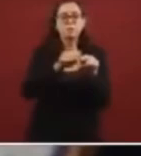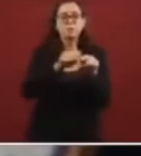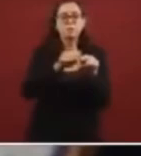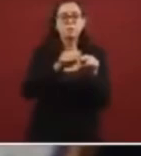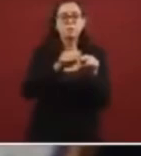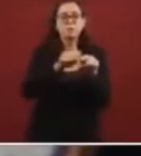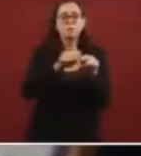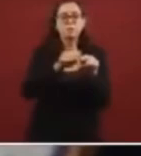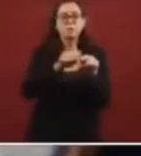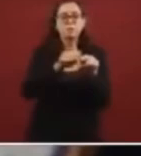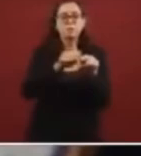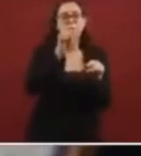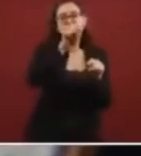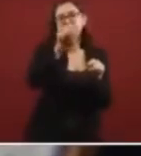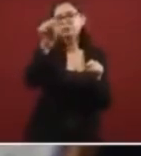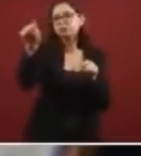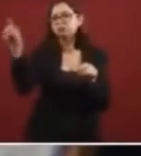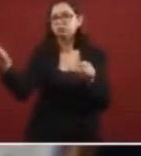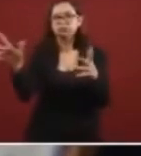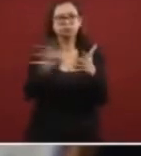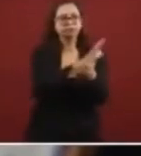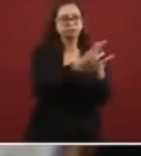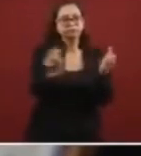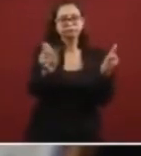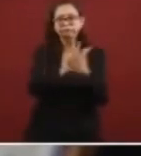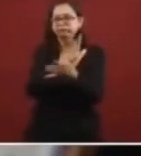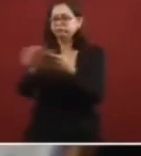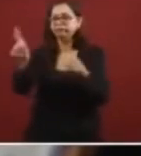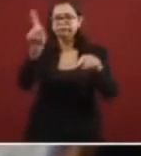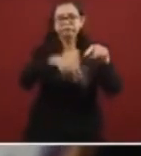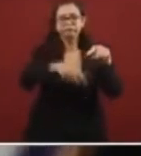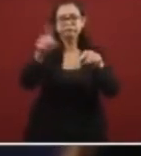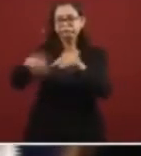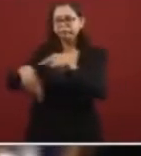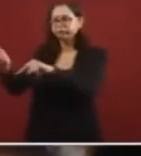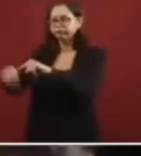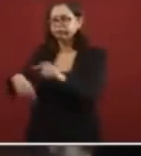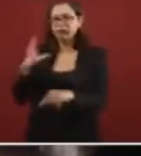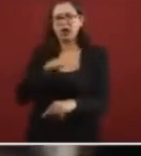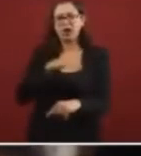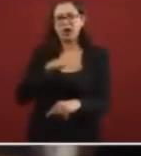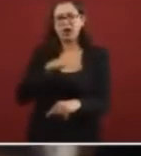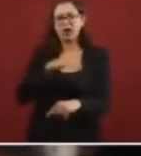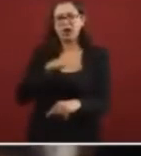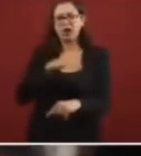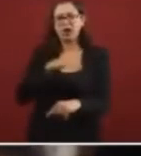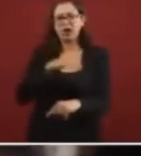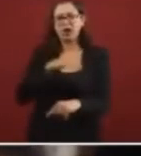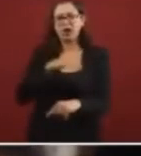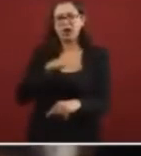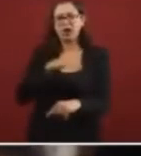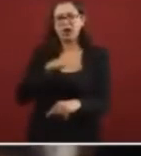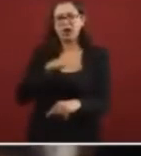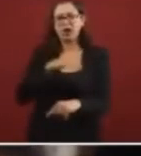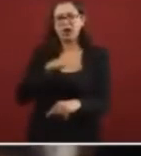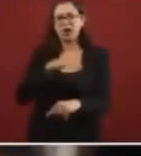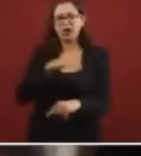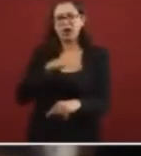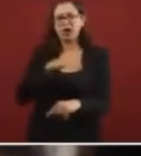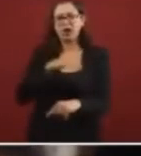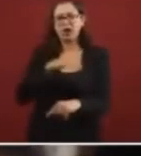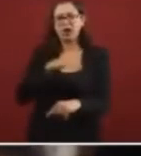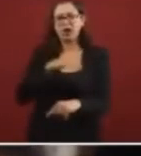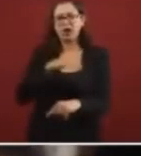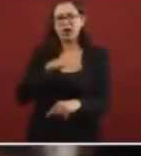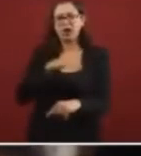the states in your country. Sí, sí, vemos más laboratorios, pero de otras drogas, no en yes, we see